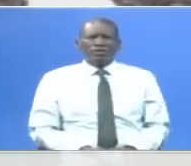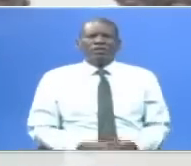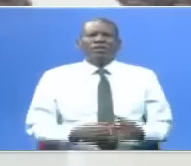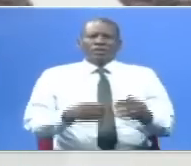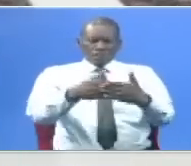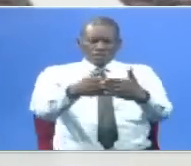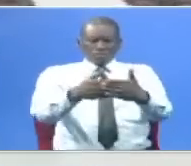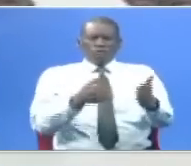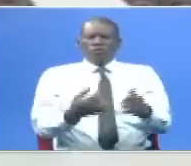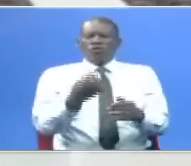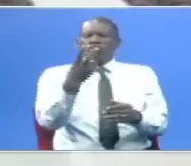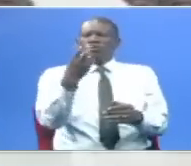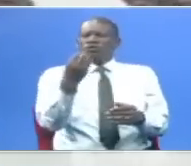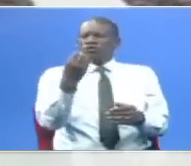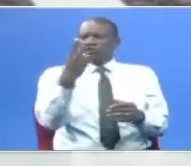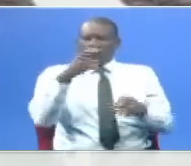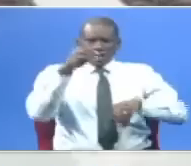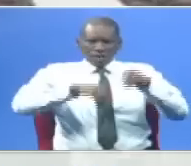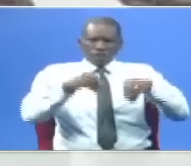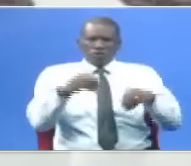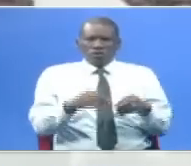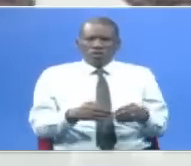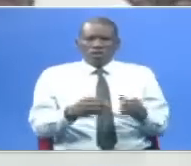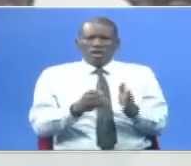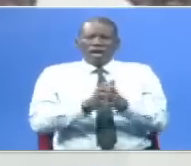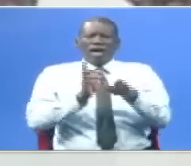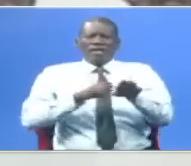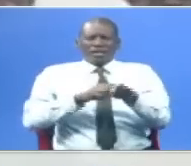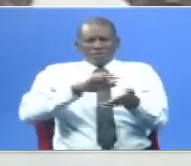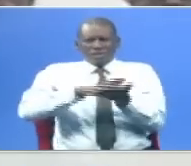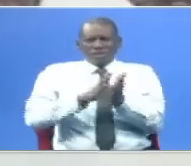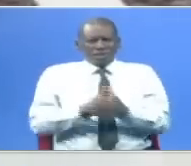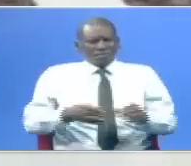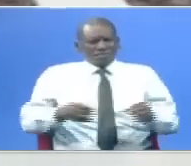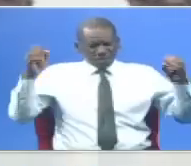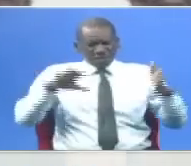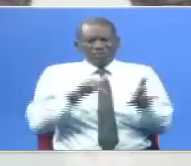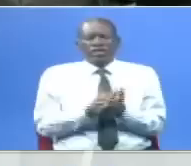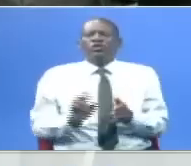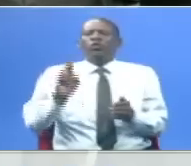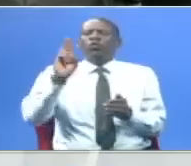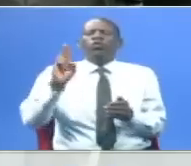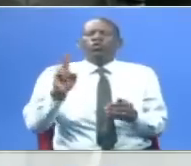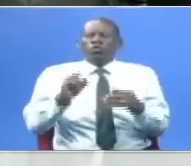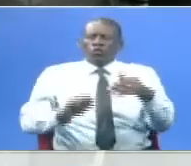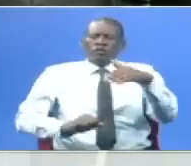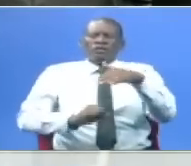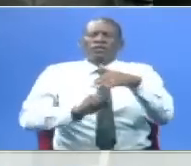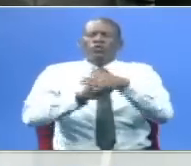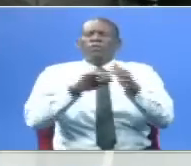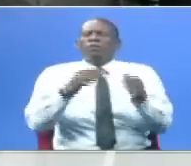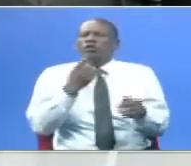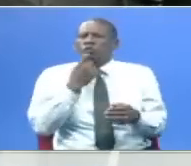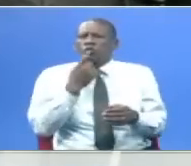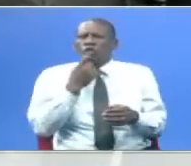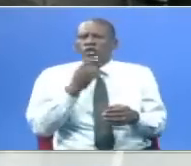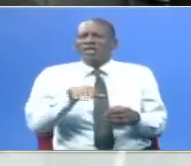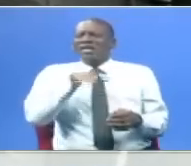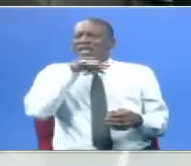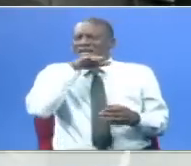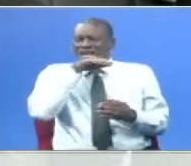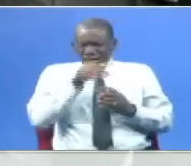Just before the 2002 elections, and when it had become apparent Uhuru was Moi's pick, it was Raila Odinga who led